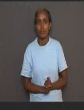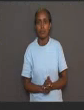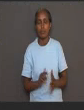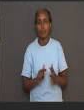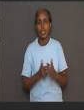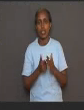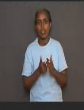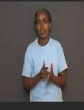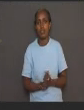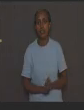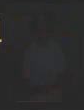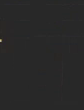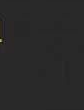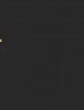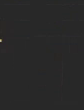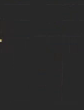Begin.